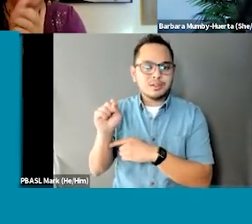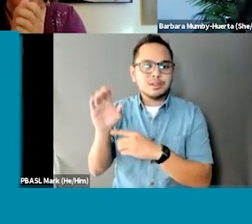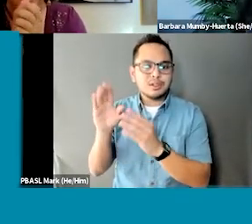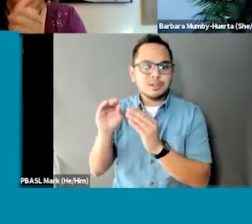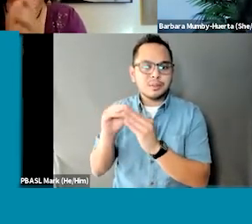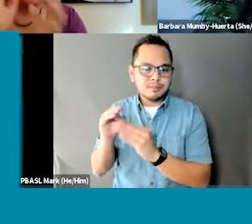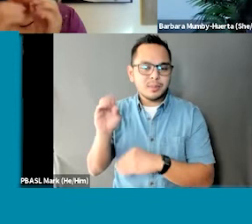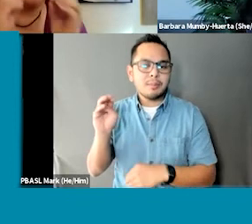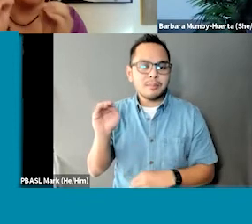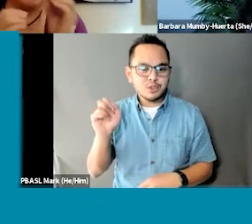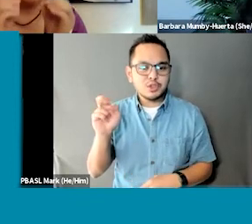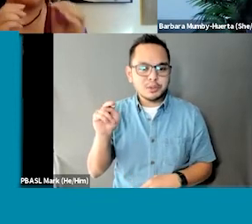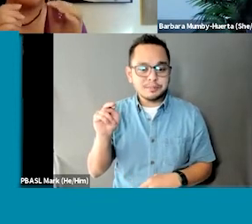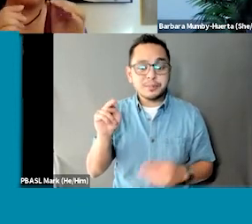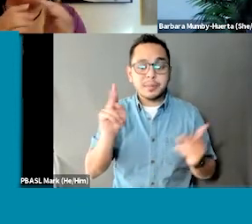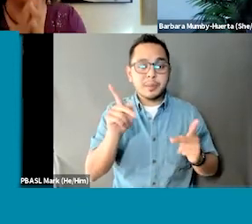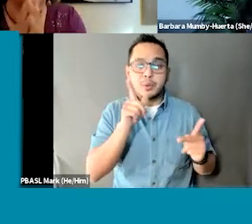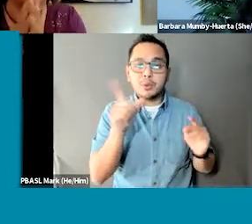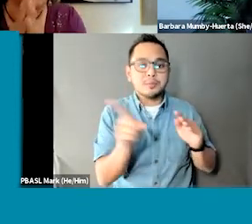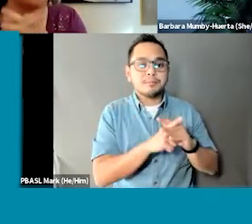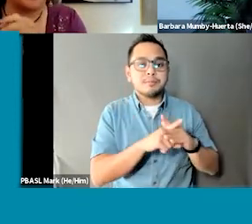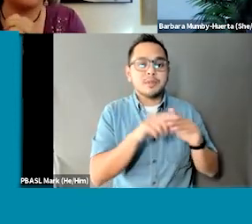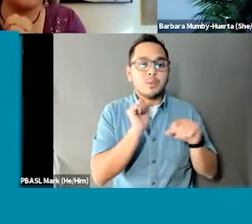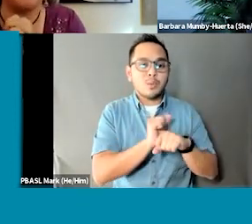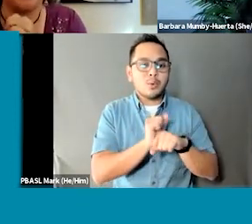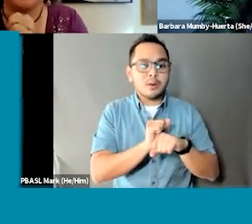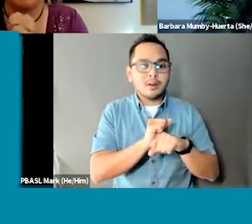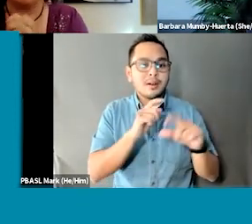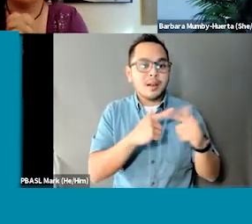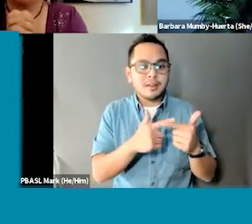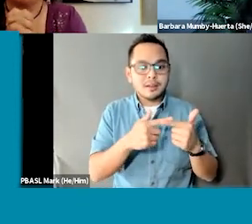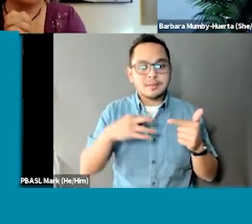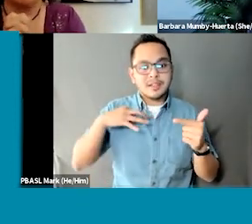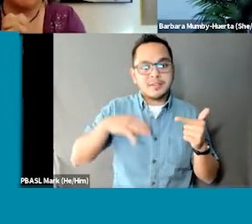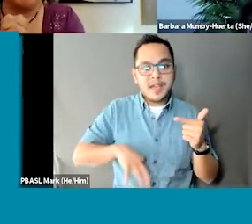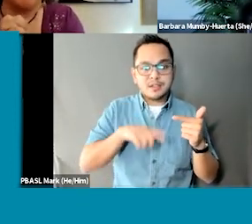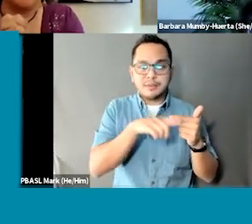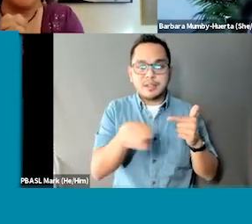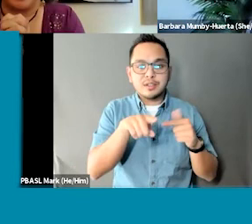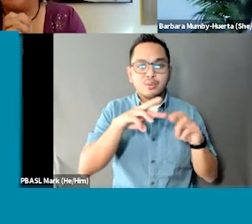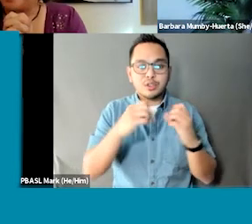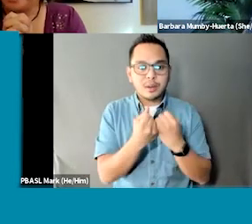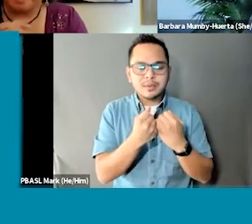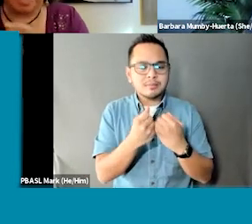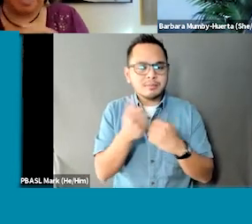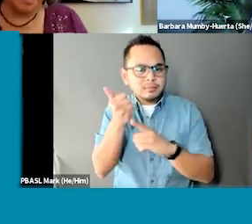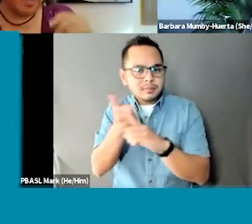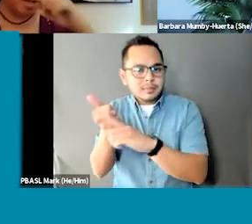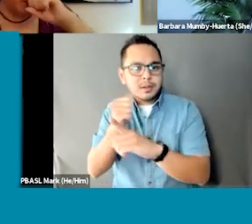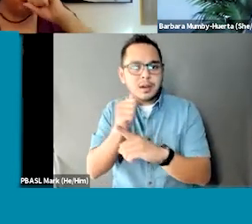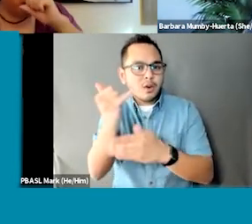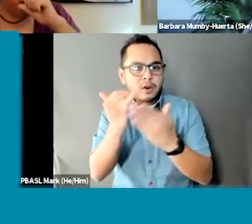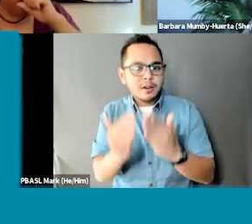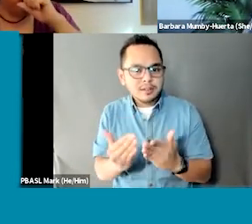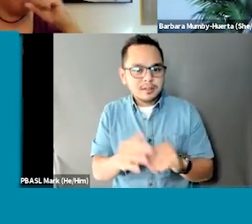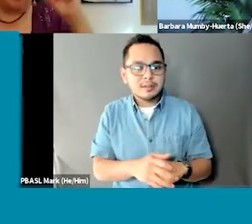in to work on these, to take advantage of these workshops, largely are not artists. And a lot of times arts